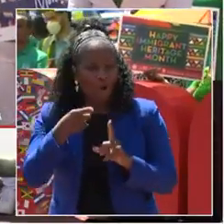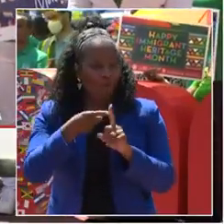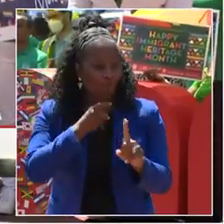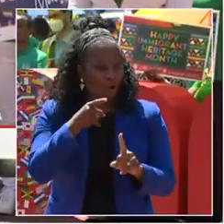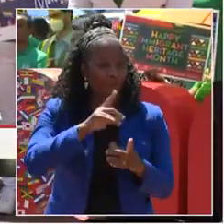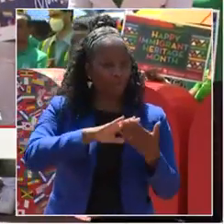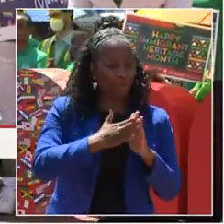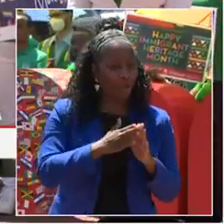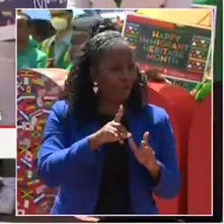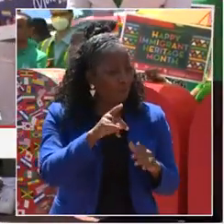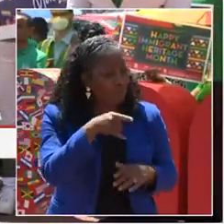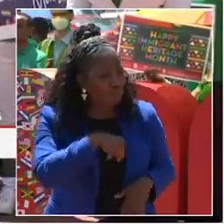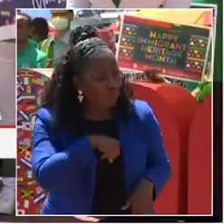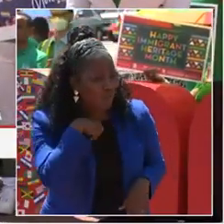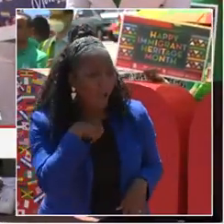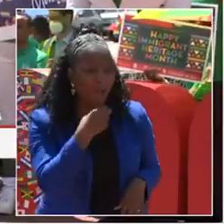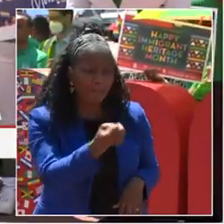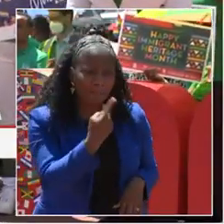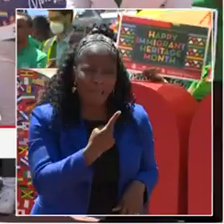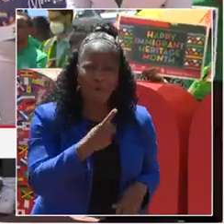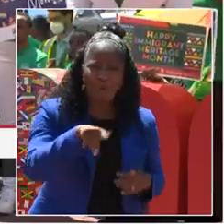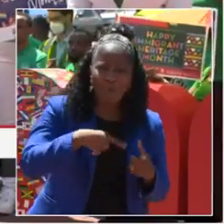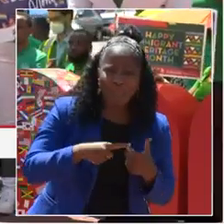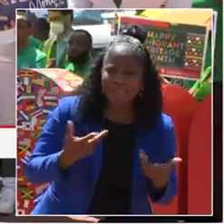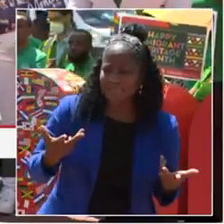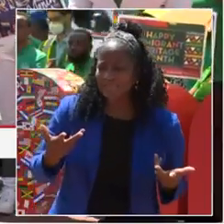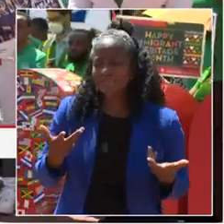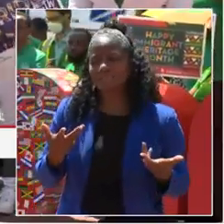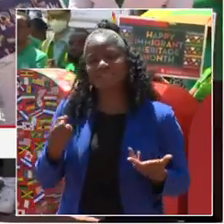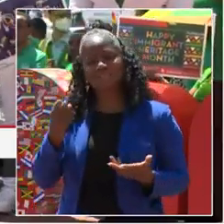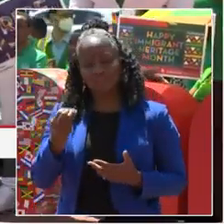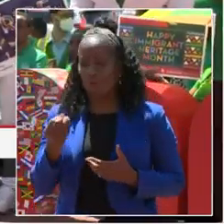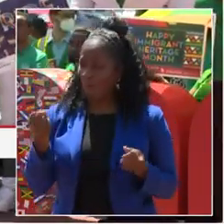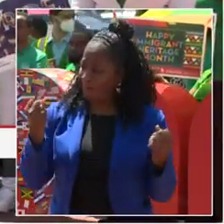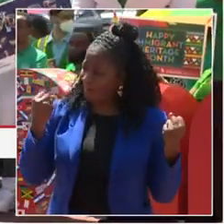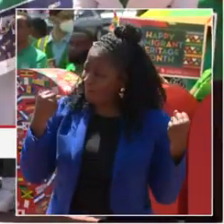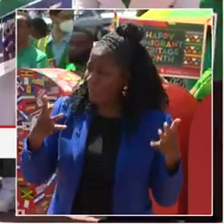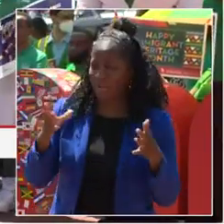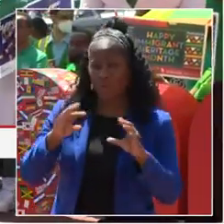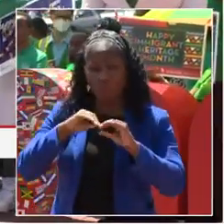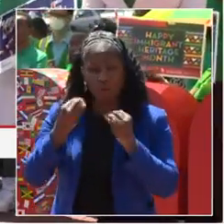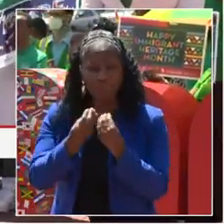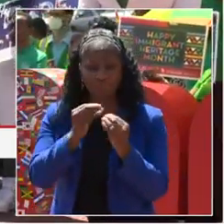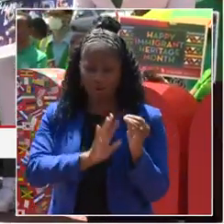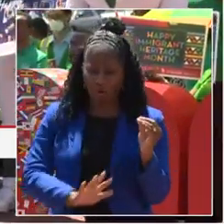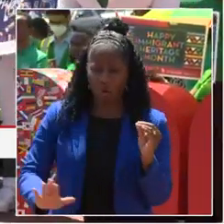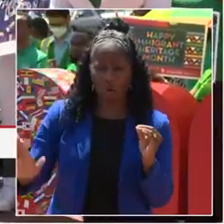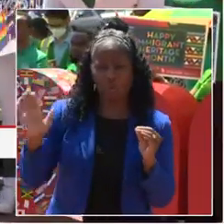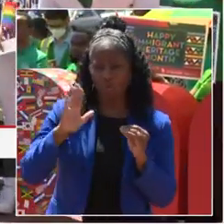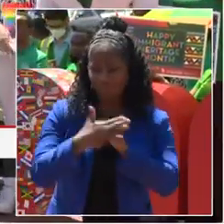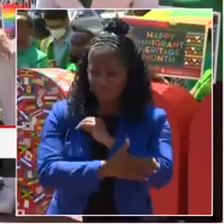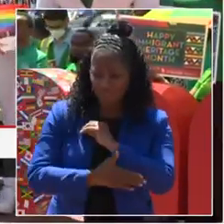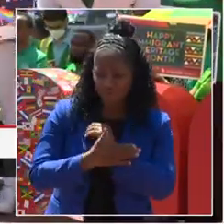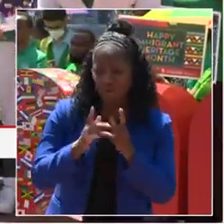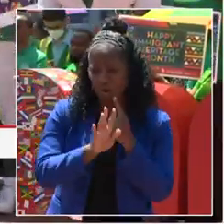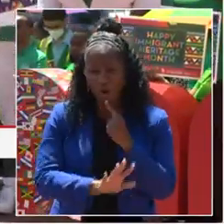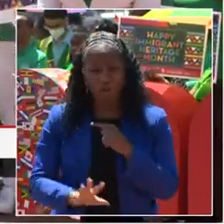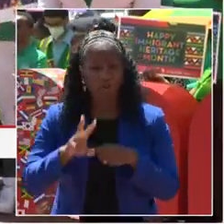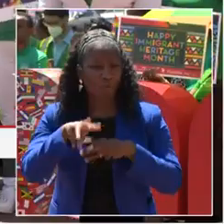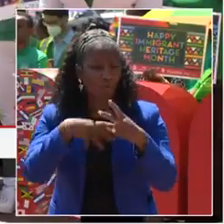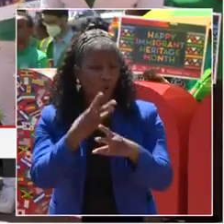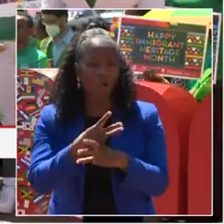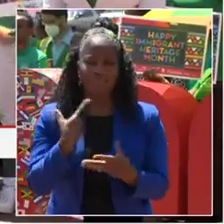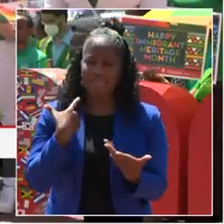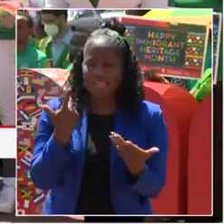is Pride coming back? When is Pride coming back? And many Pride organizations around the country and the world have either disbanded